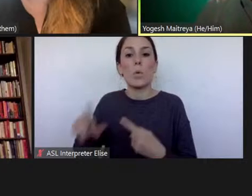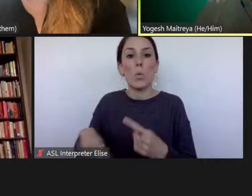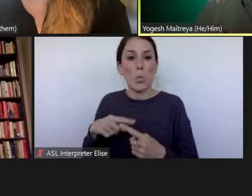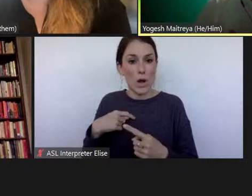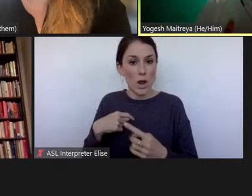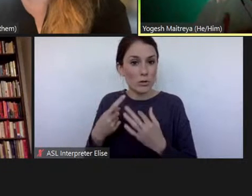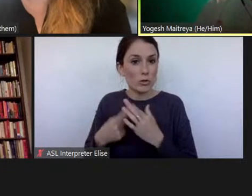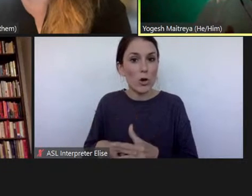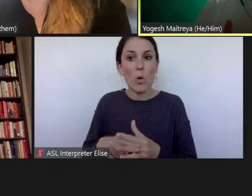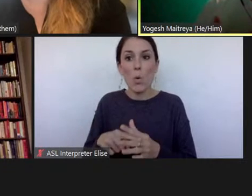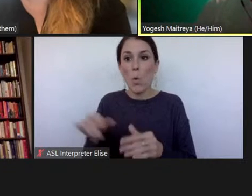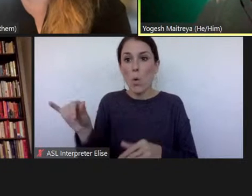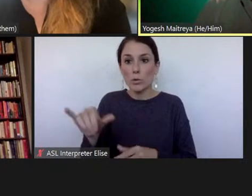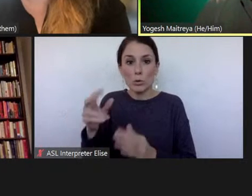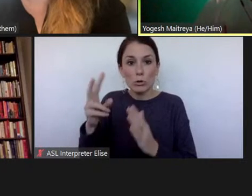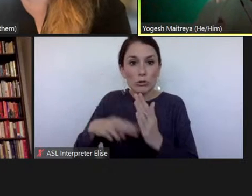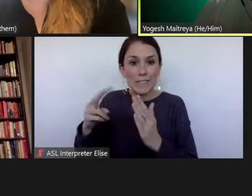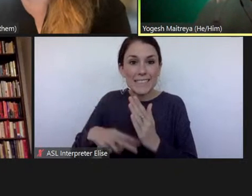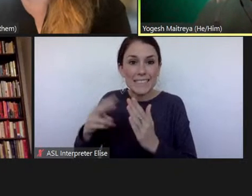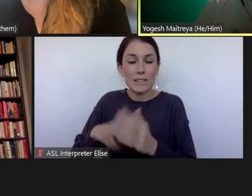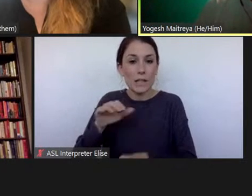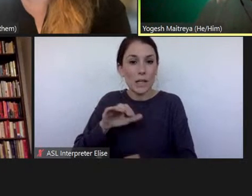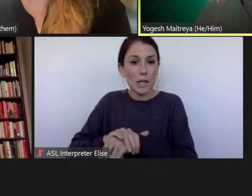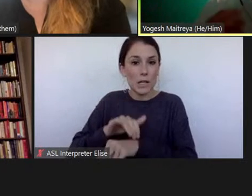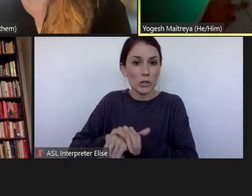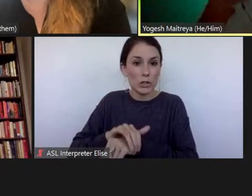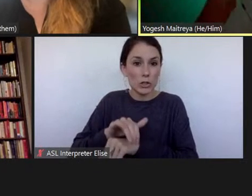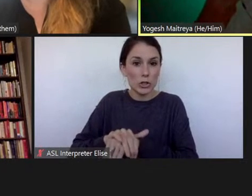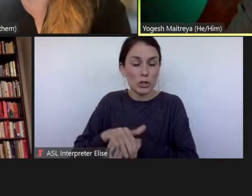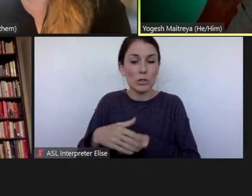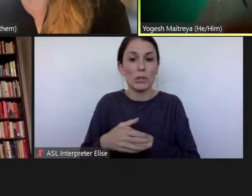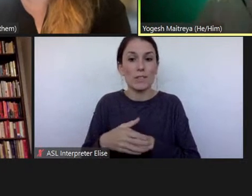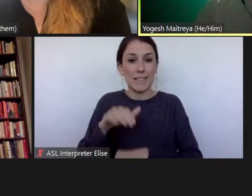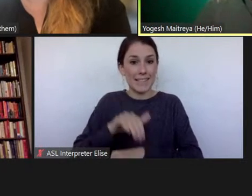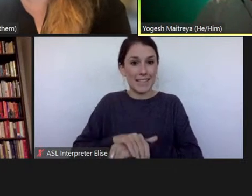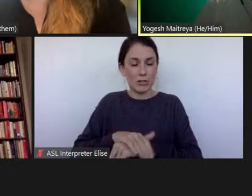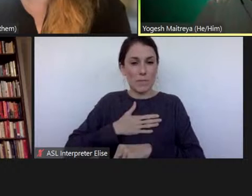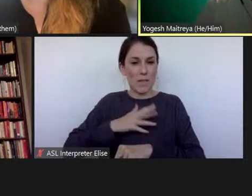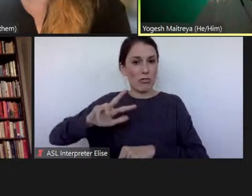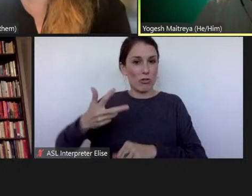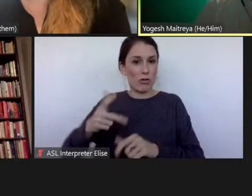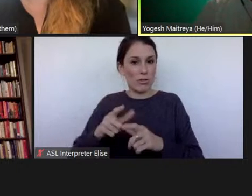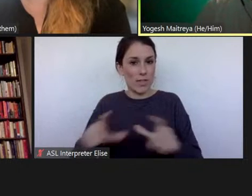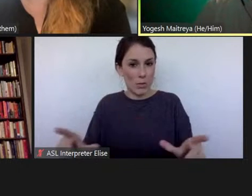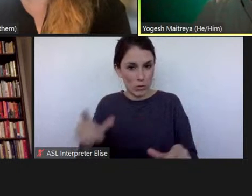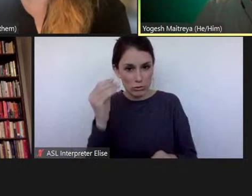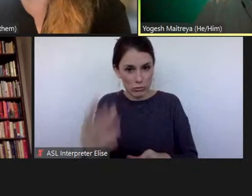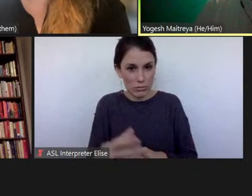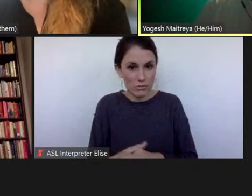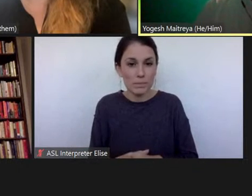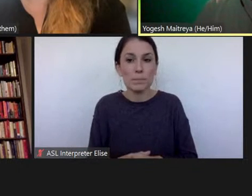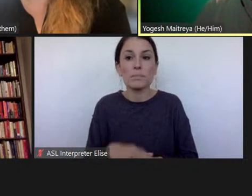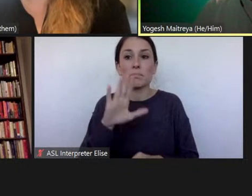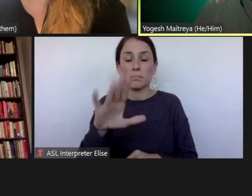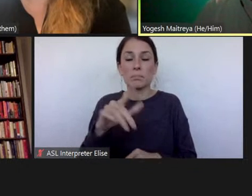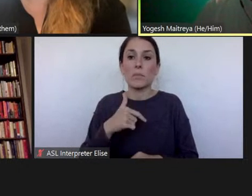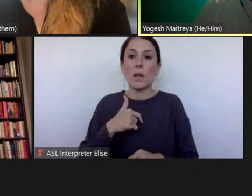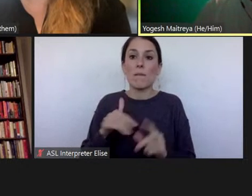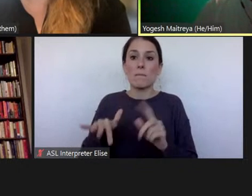also reading the language of English, which is my third language, I found